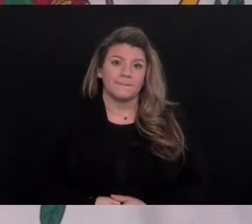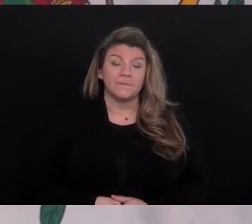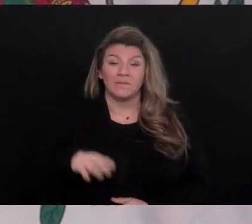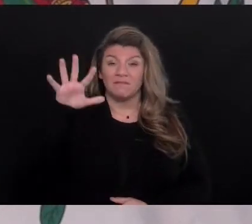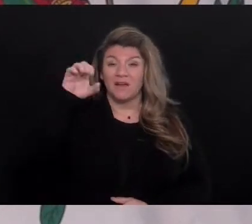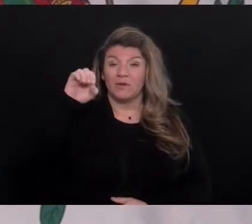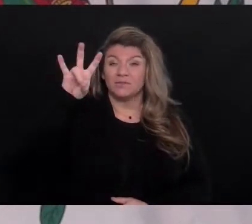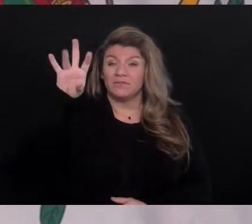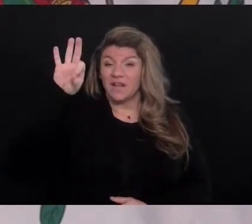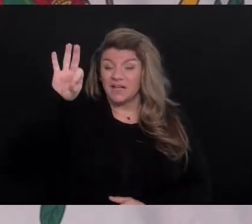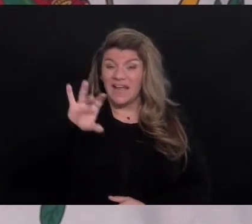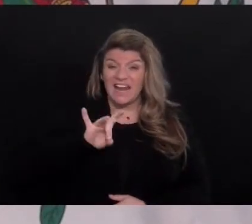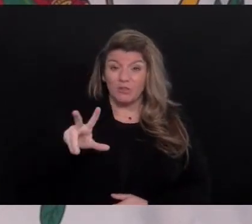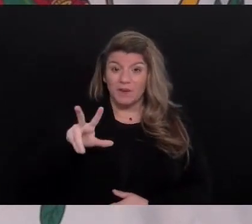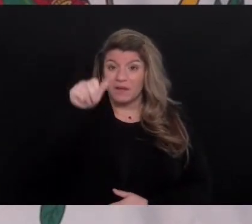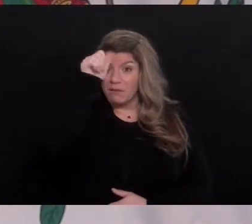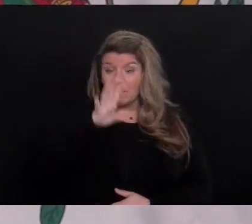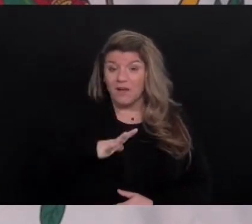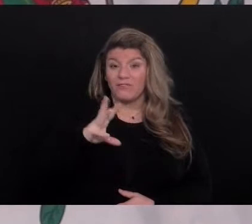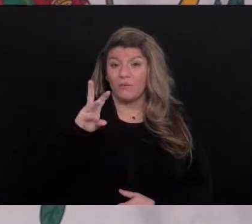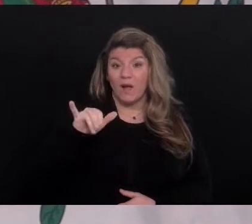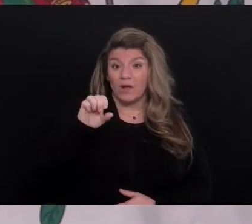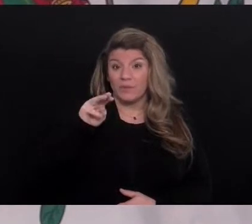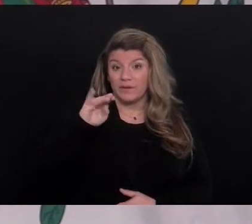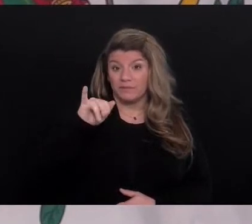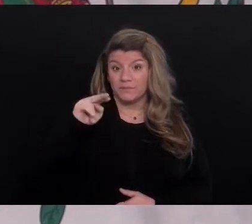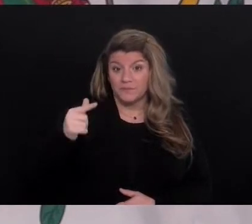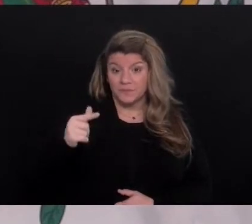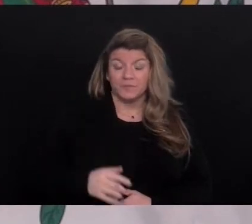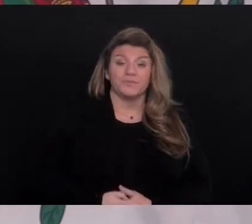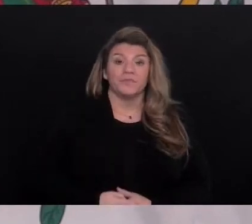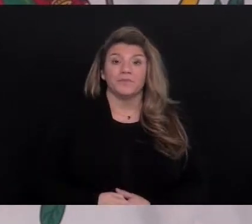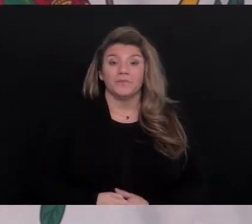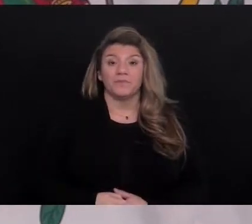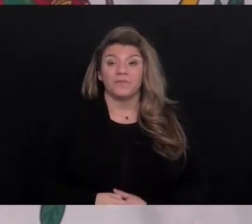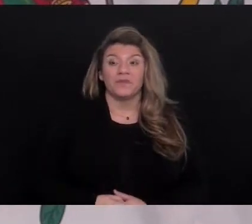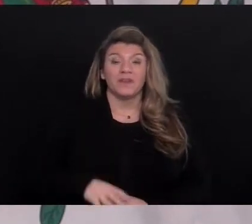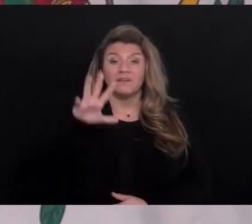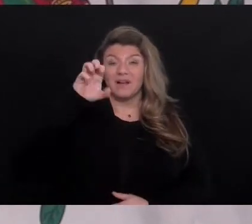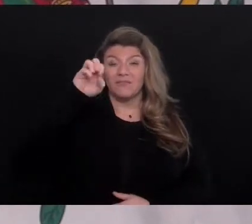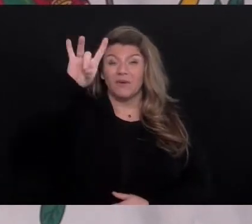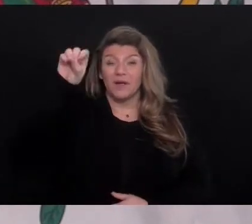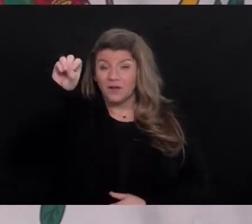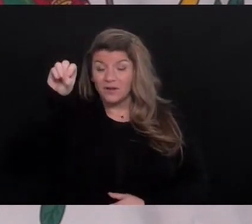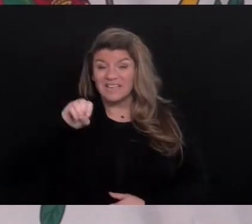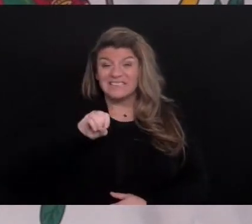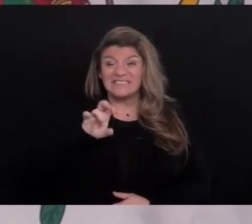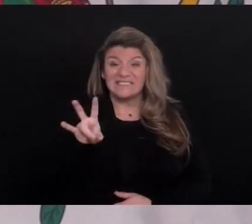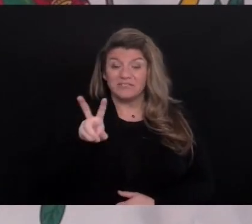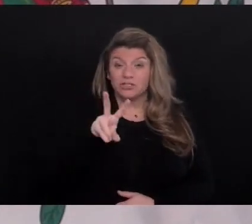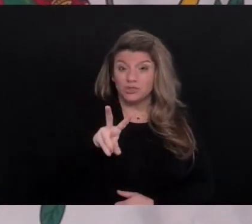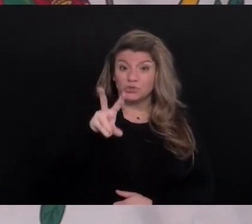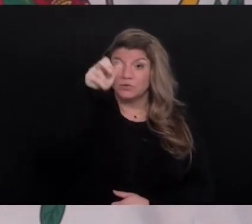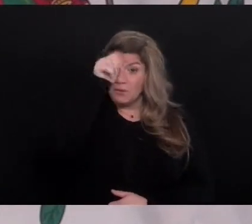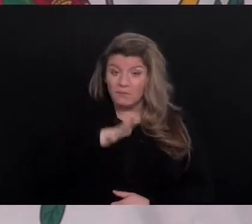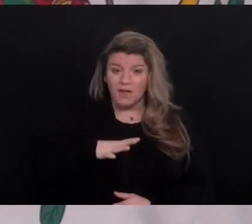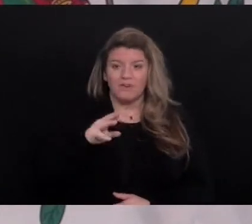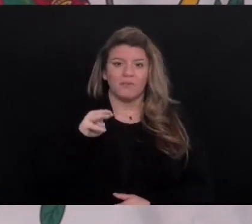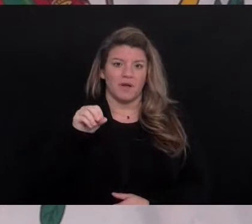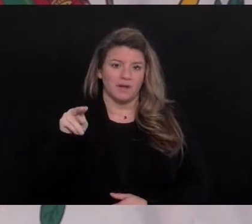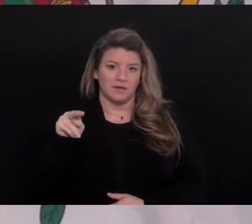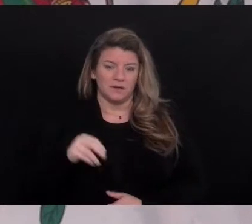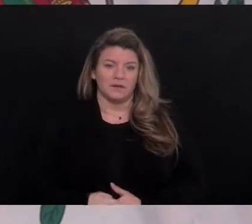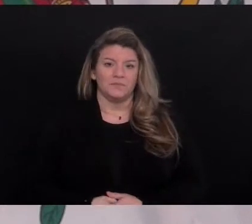5,079th is an 83-year-old male from Wyoming County. The 5,080th is a 72-year-old male from Monongahela